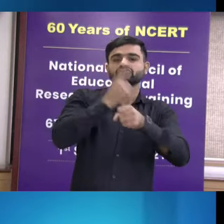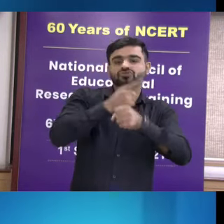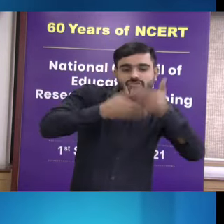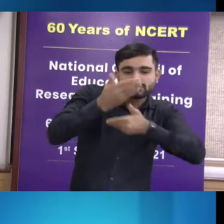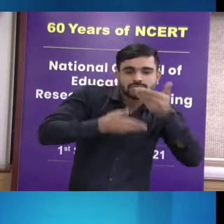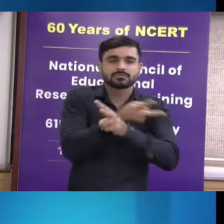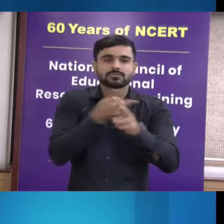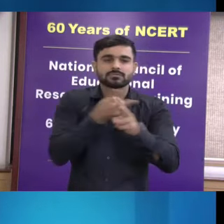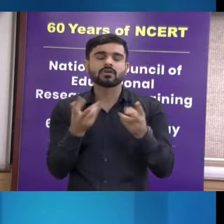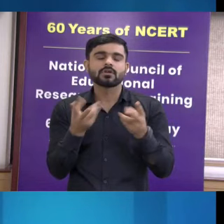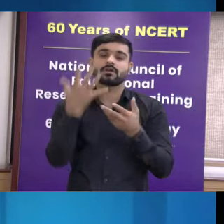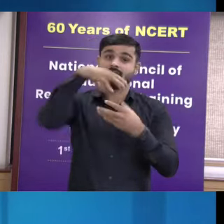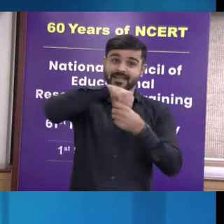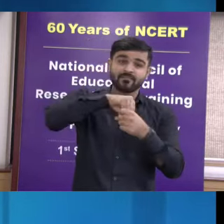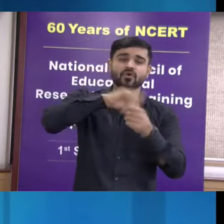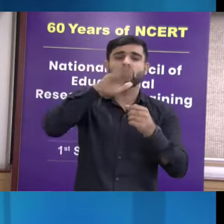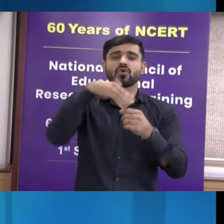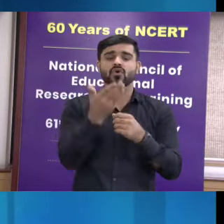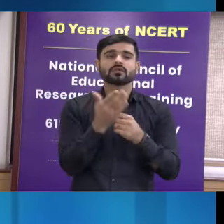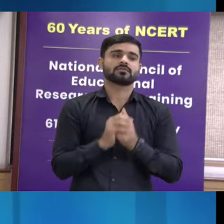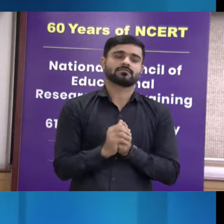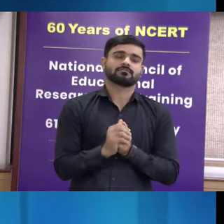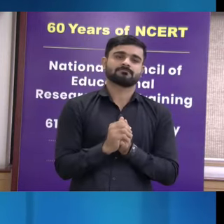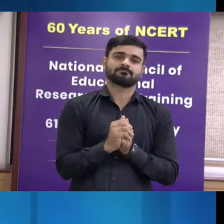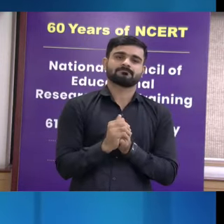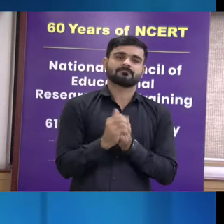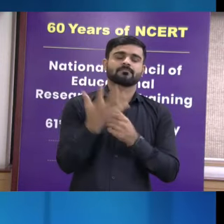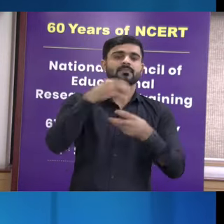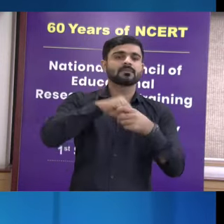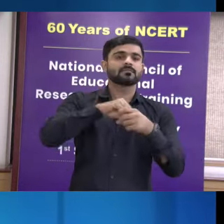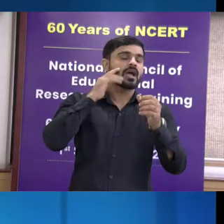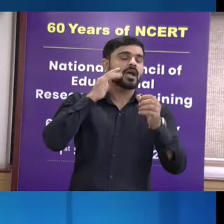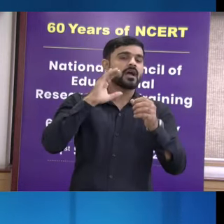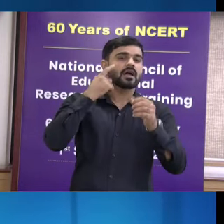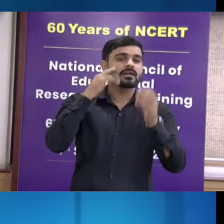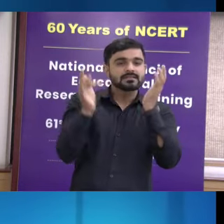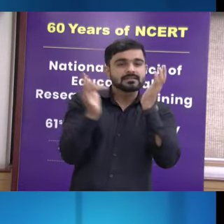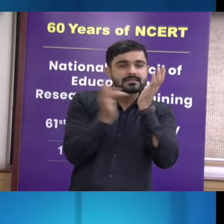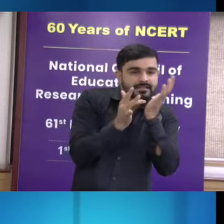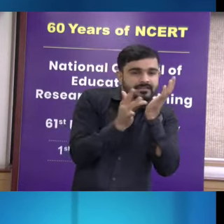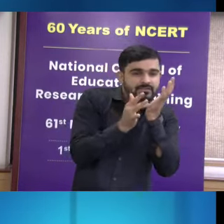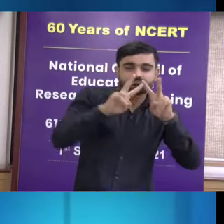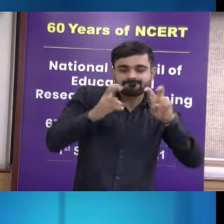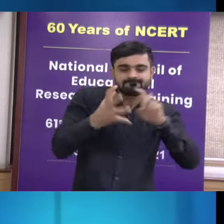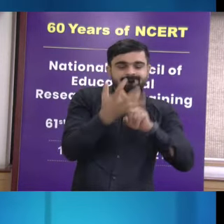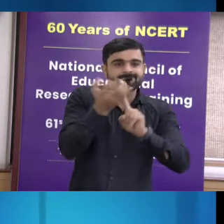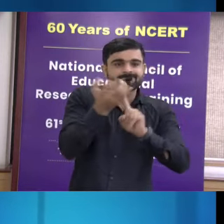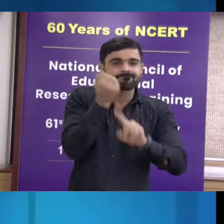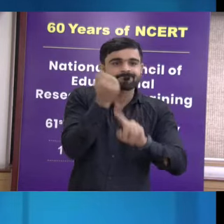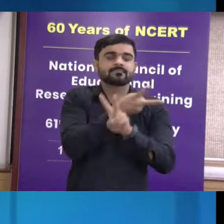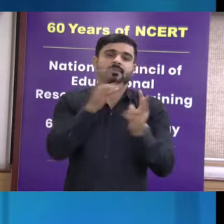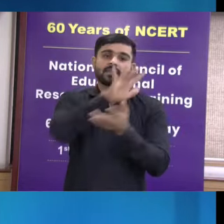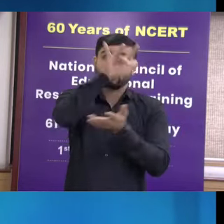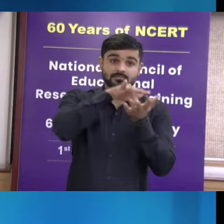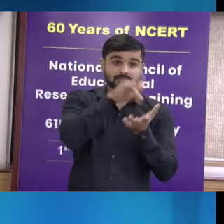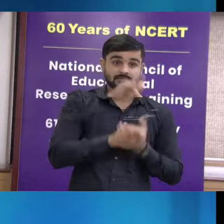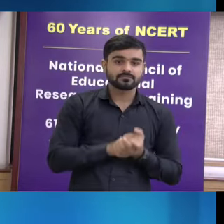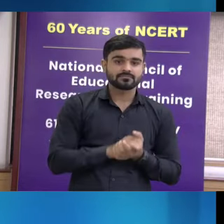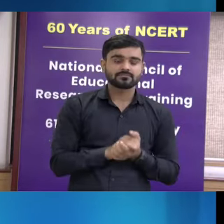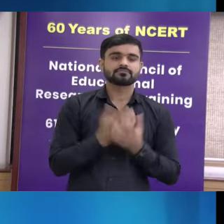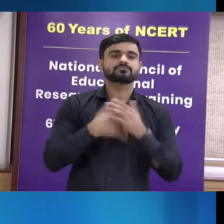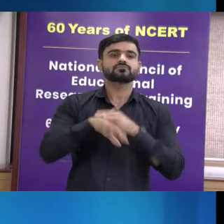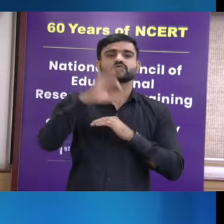and amongst them, apart from the ICT, the technology related, in the field of now